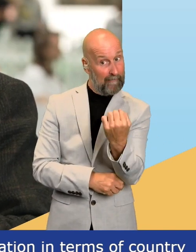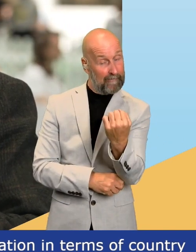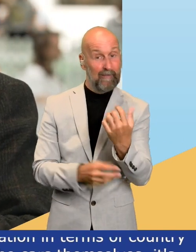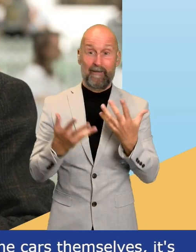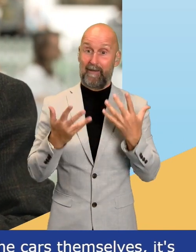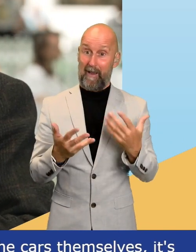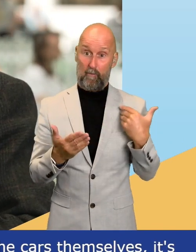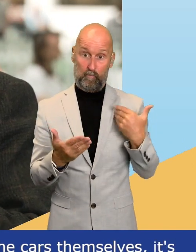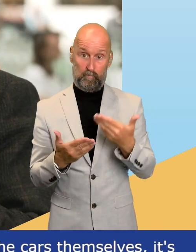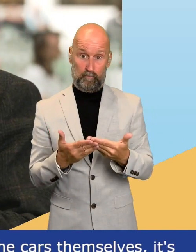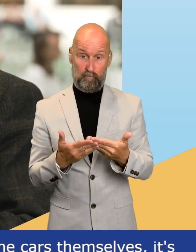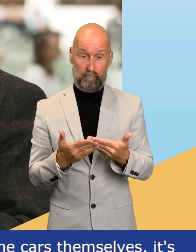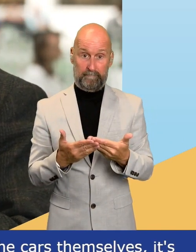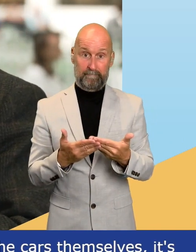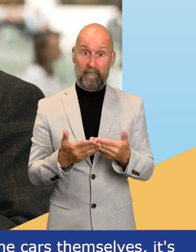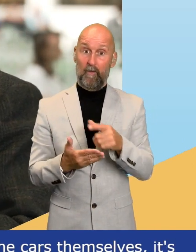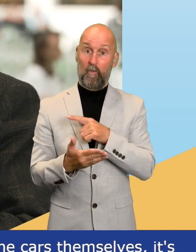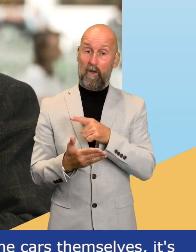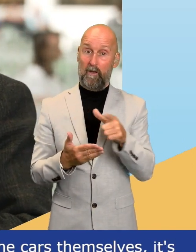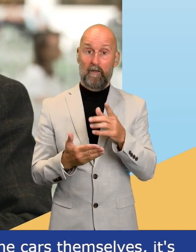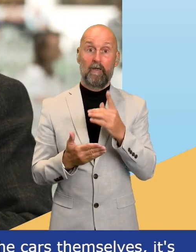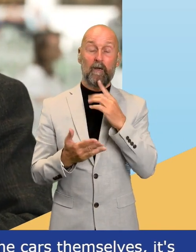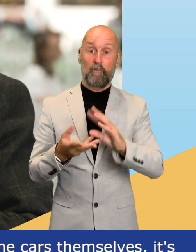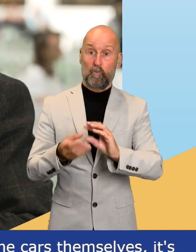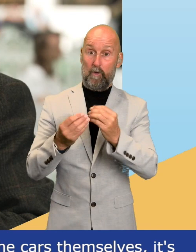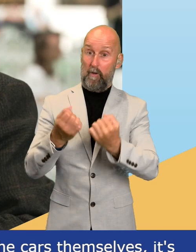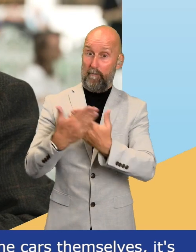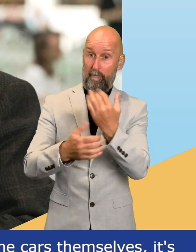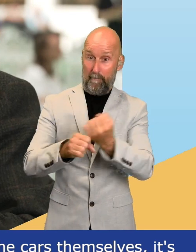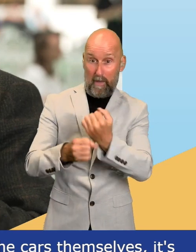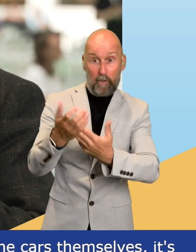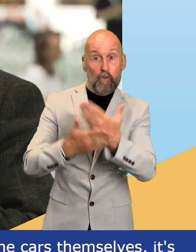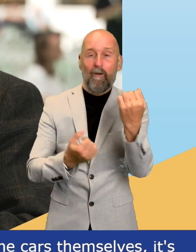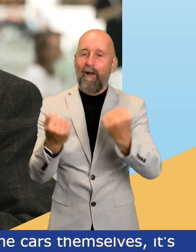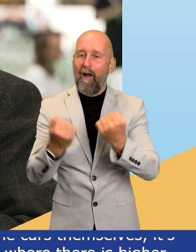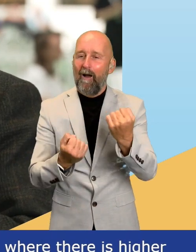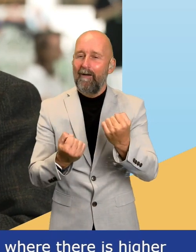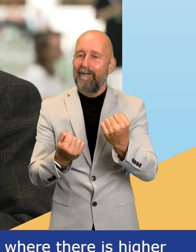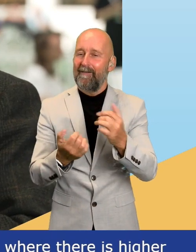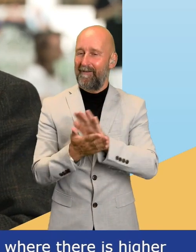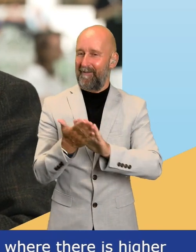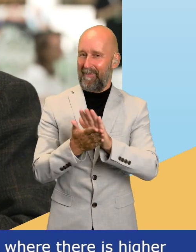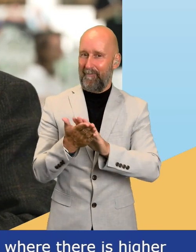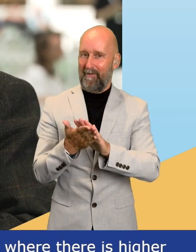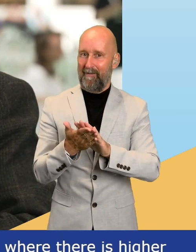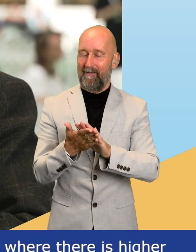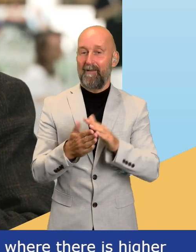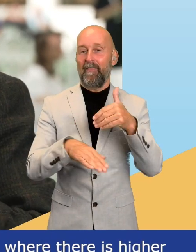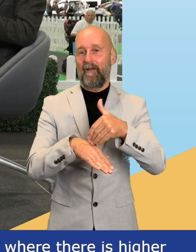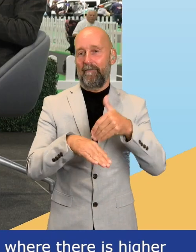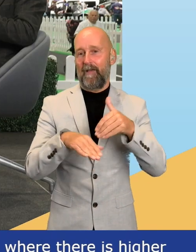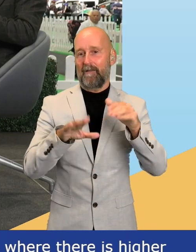now, where there's higher energy usages in the creation of the cars and the creation of the energy, it doesn't mean that there isn't an